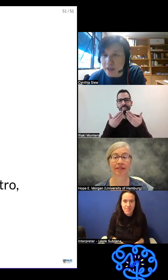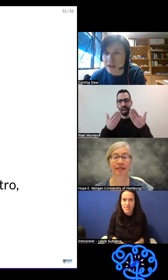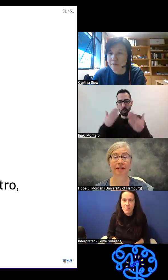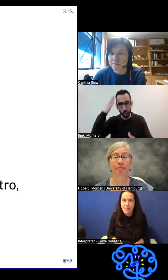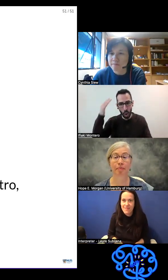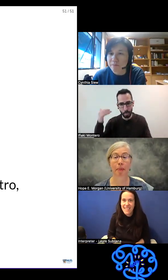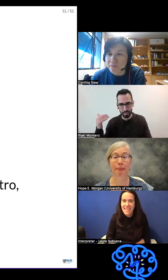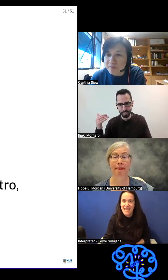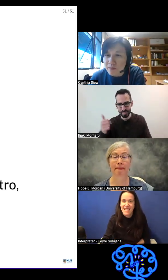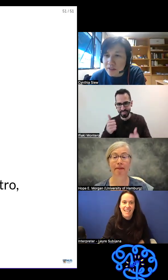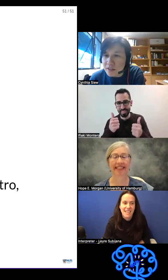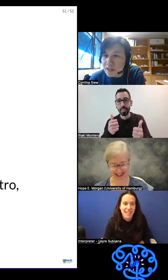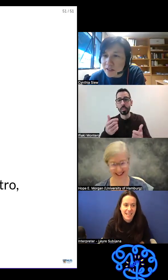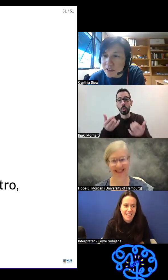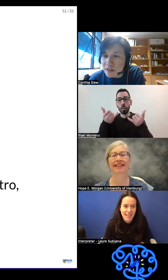chat.